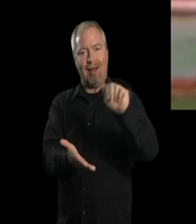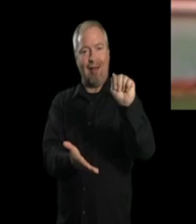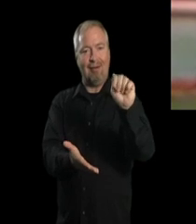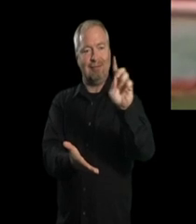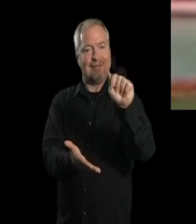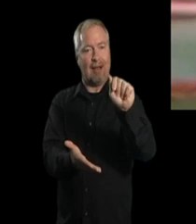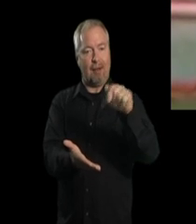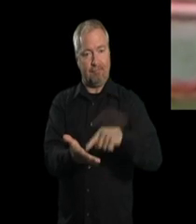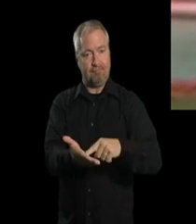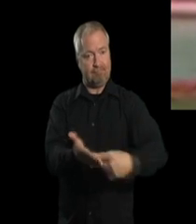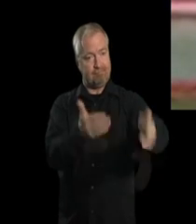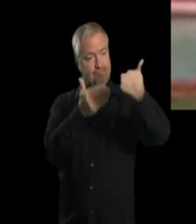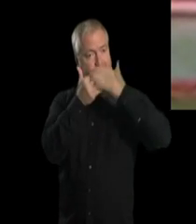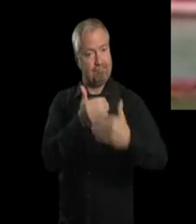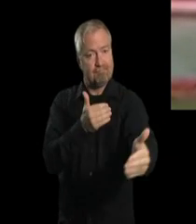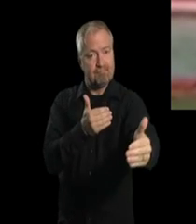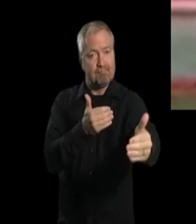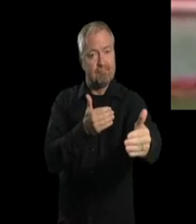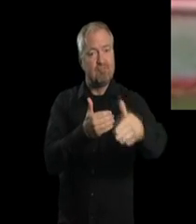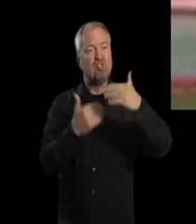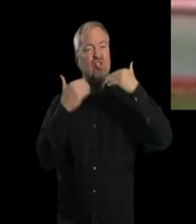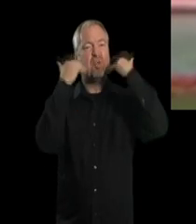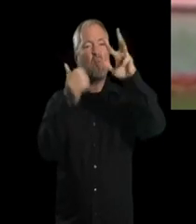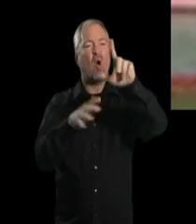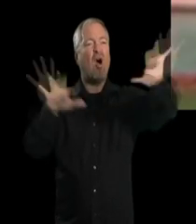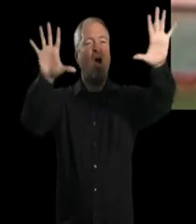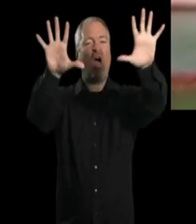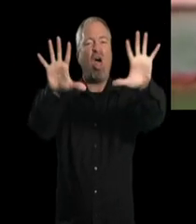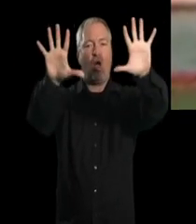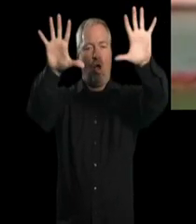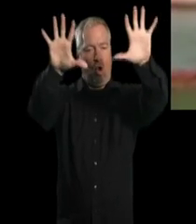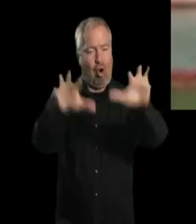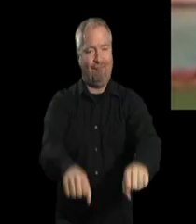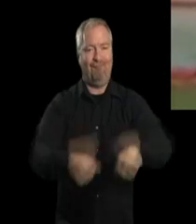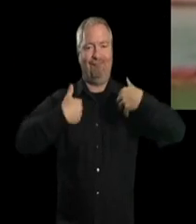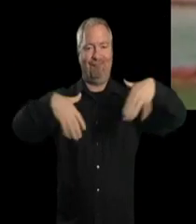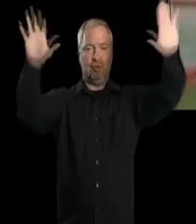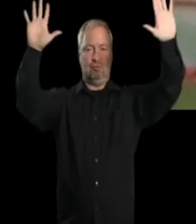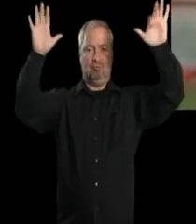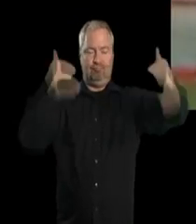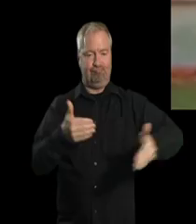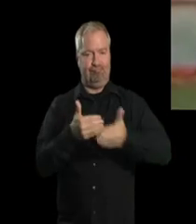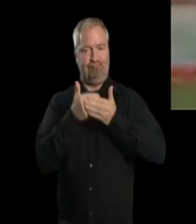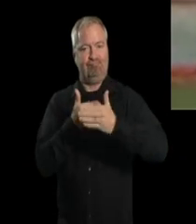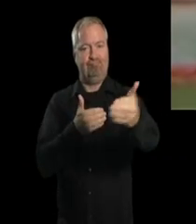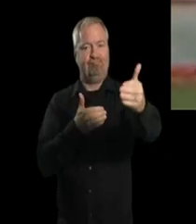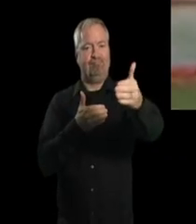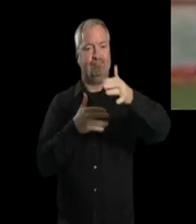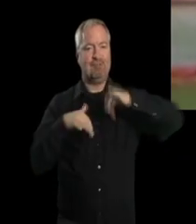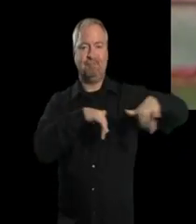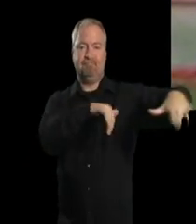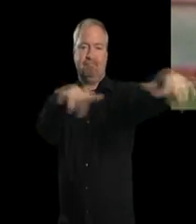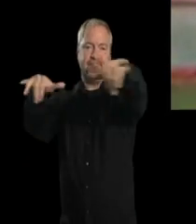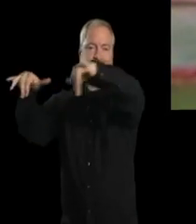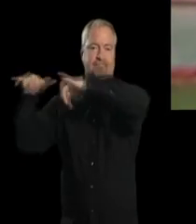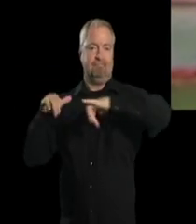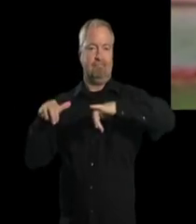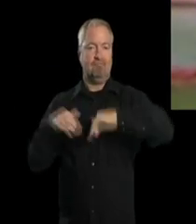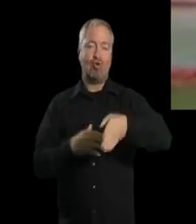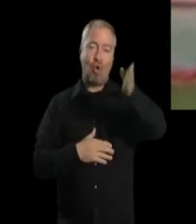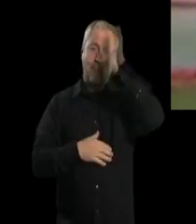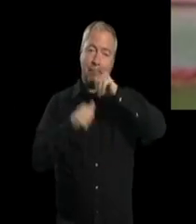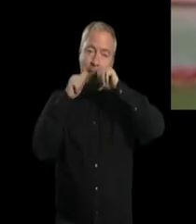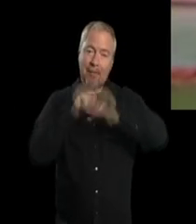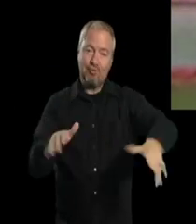Americans with Disability Act and say, let the shameful wall of exclusion finally come tumbling